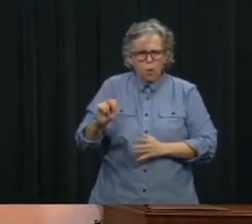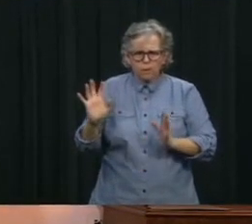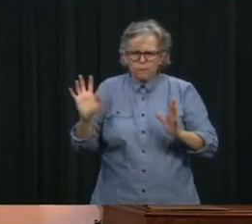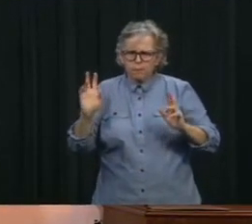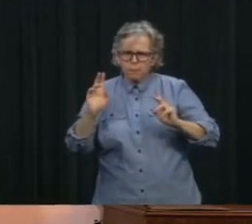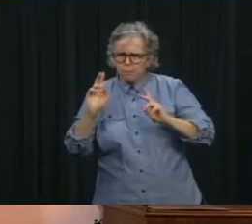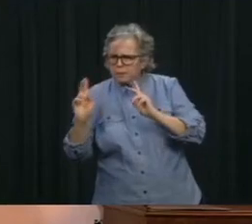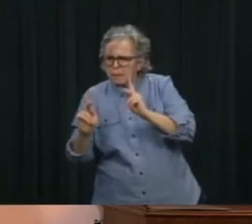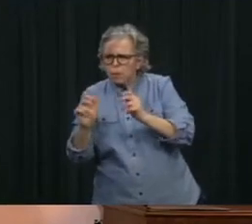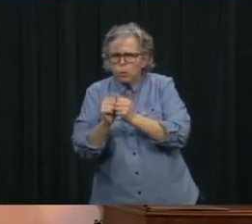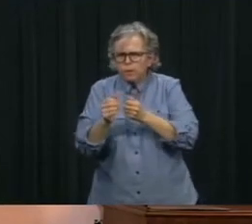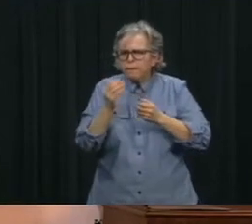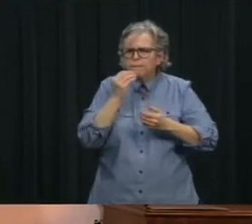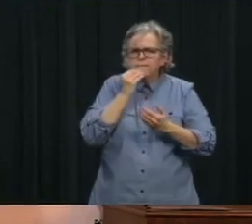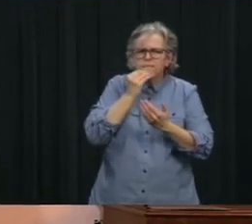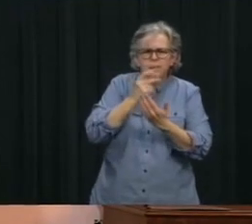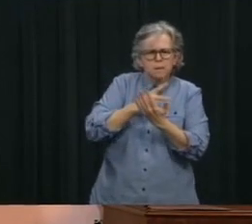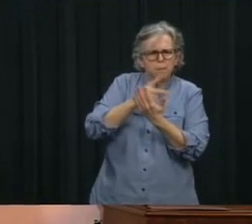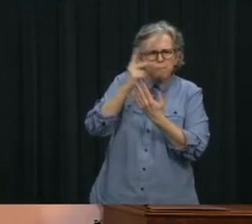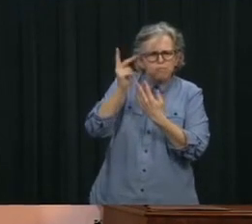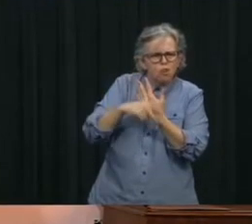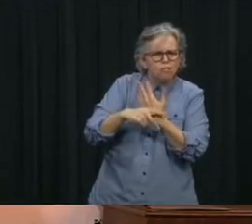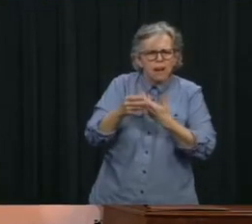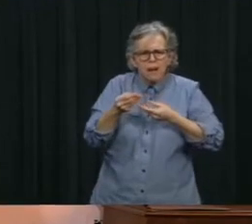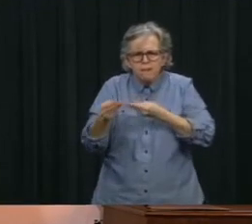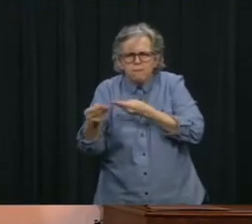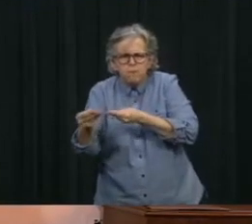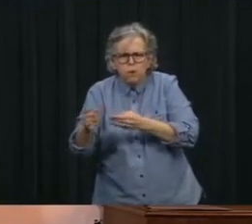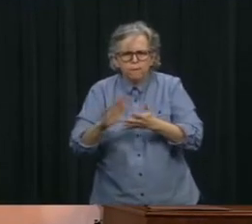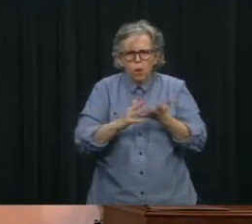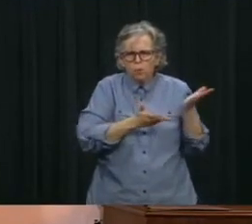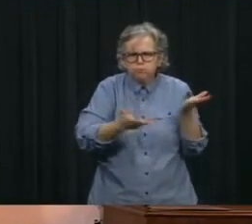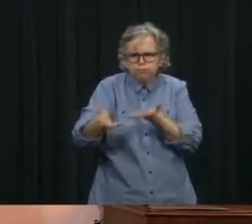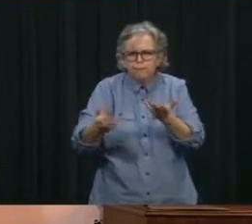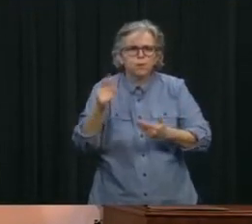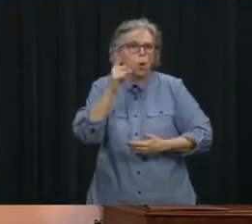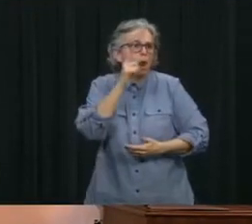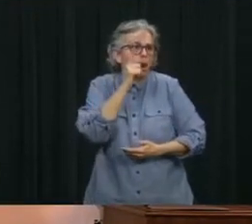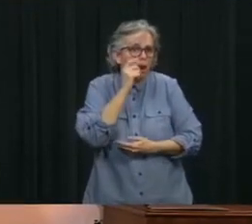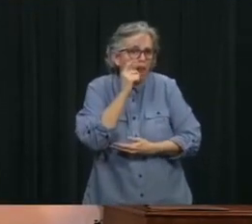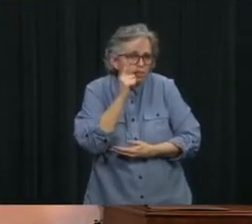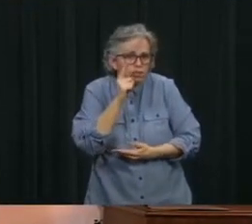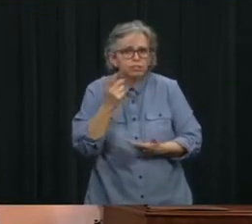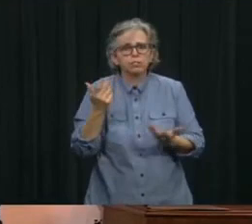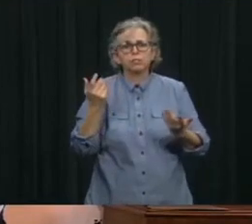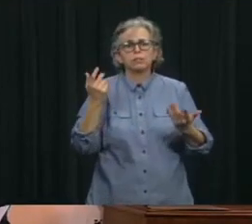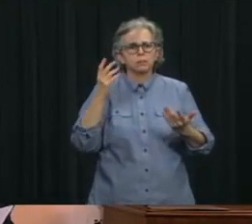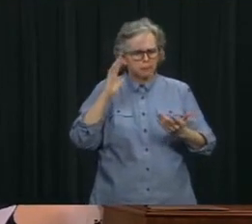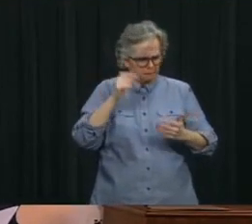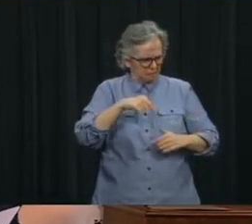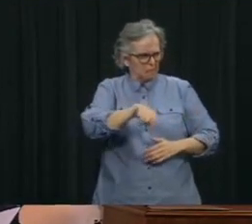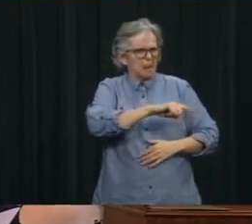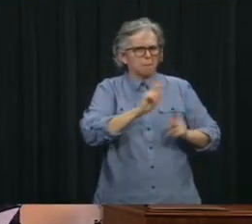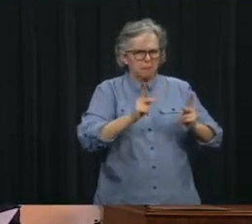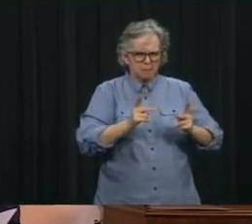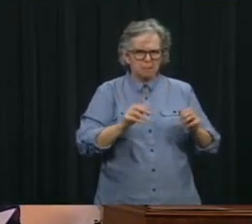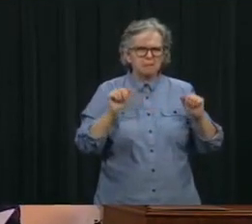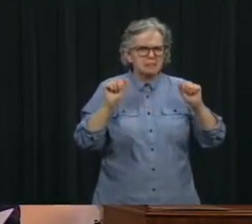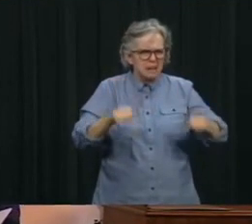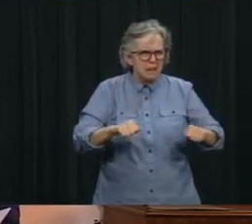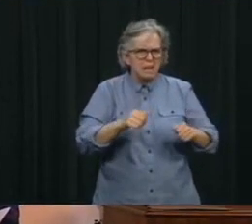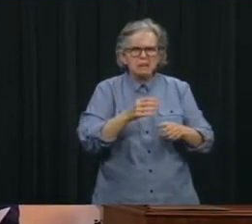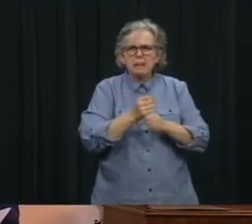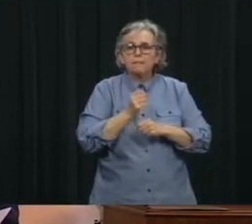gather there for lunch, that these same seniors will be able to get this food, and that will be delivered to their